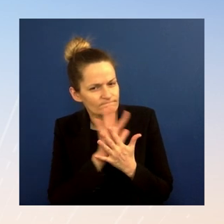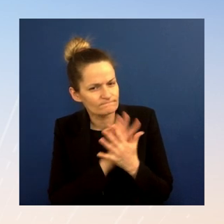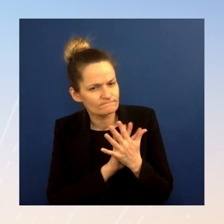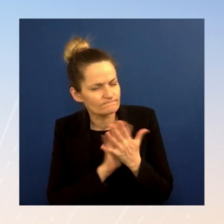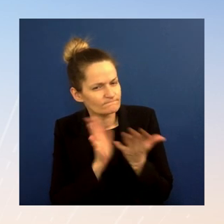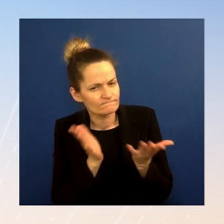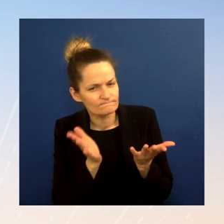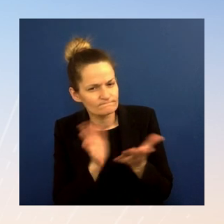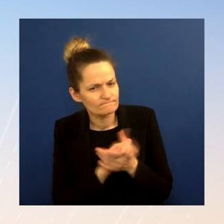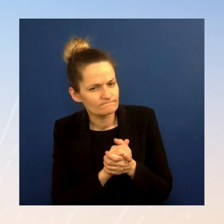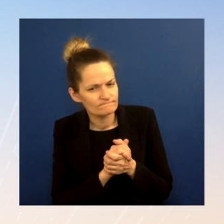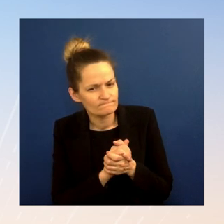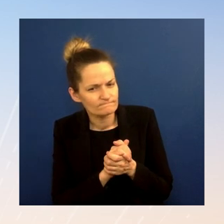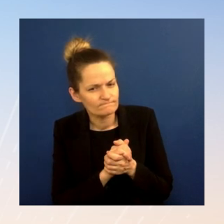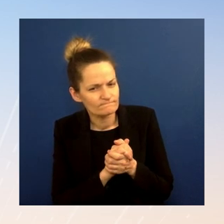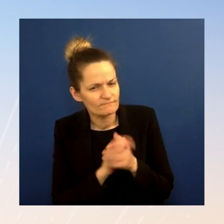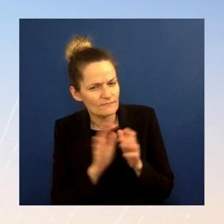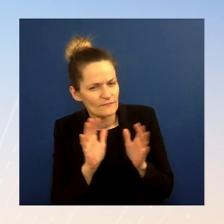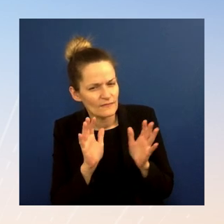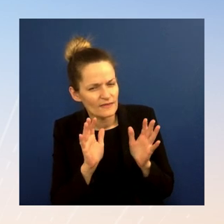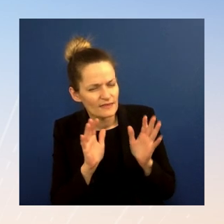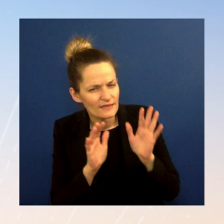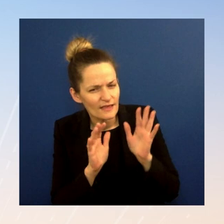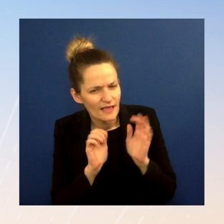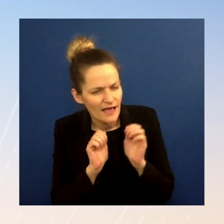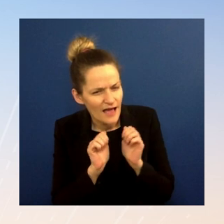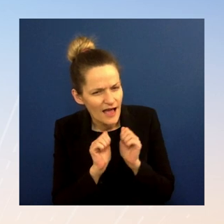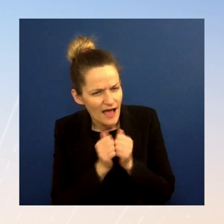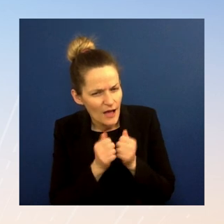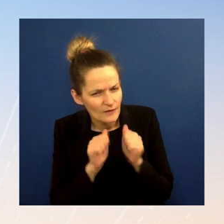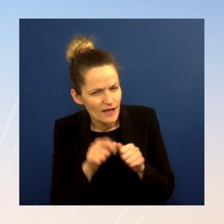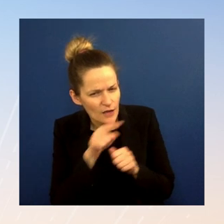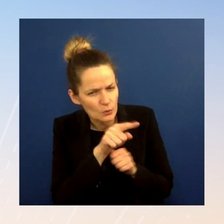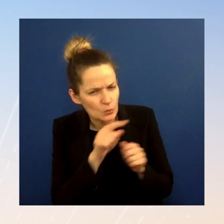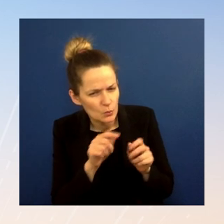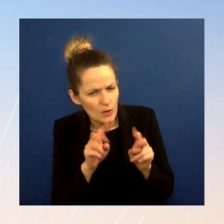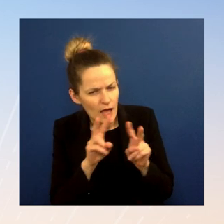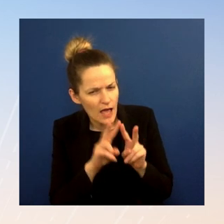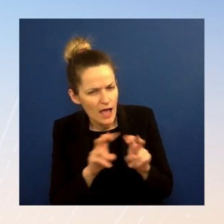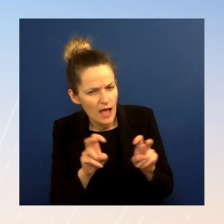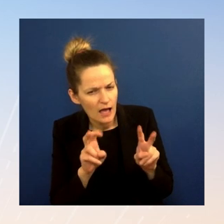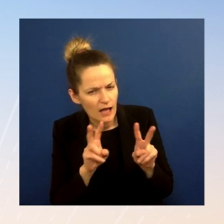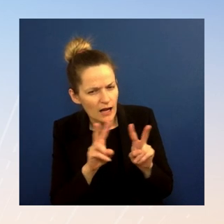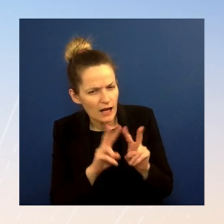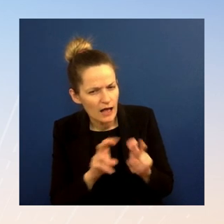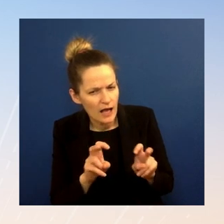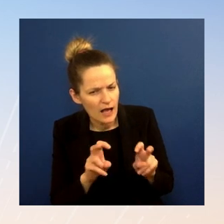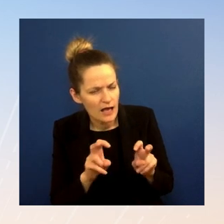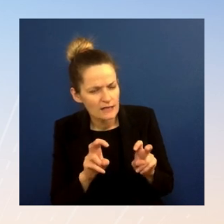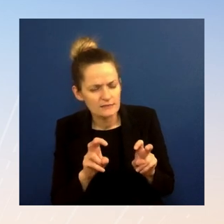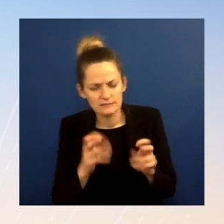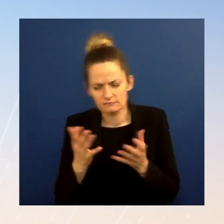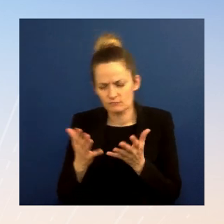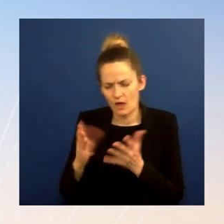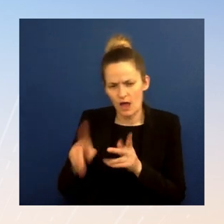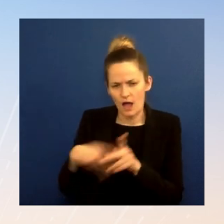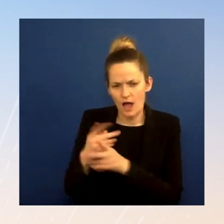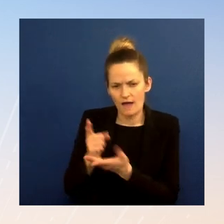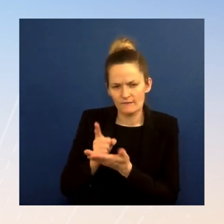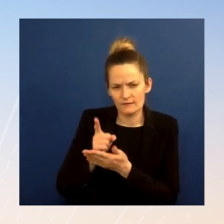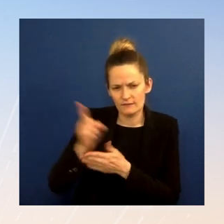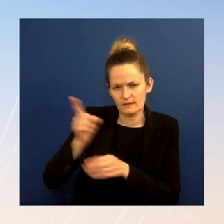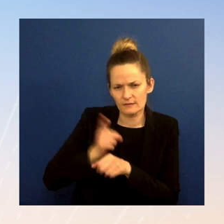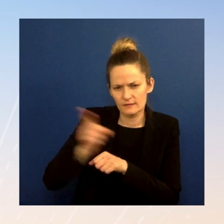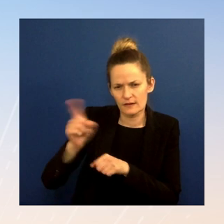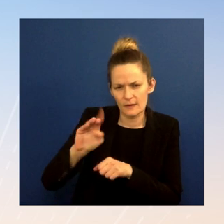analyze the type of missiles? I'll follow up the second question. Well, we condemn North Korea's